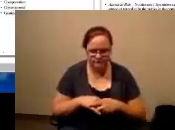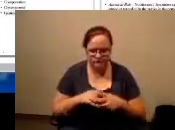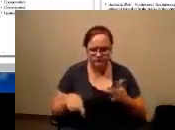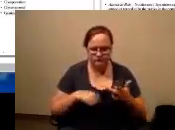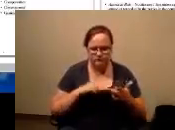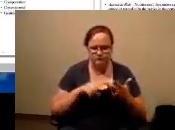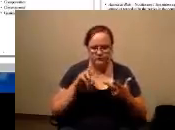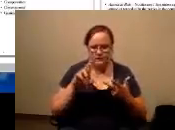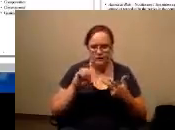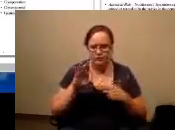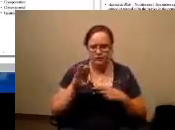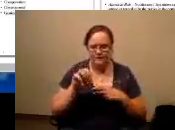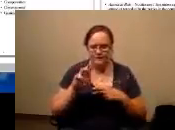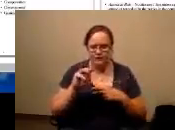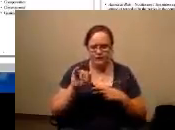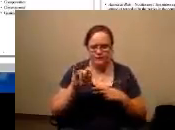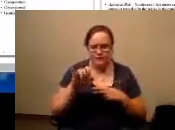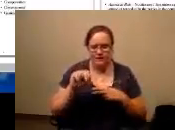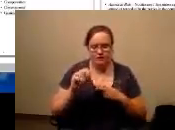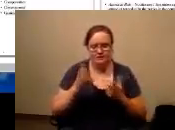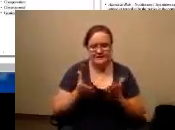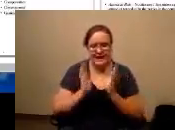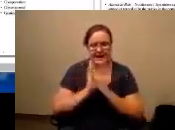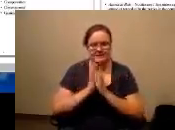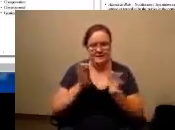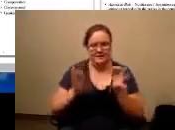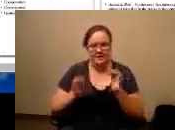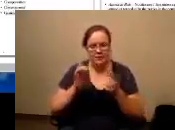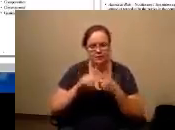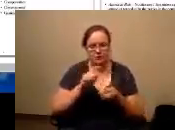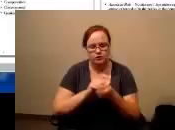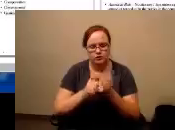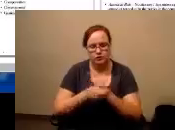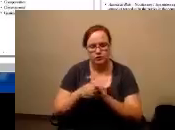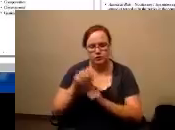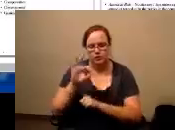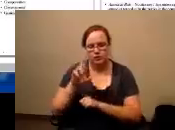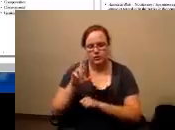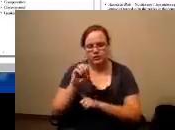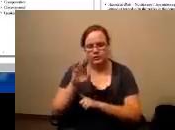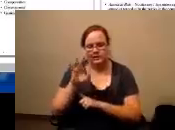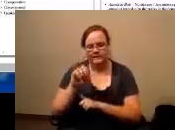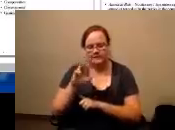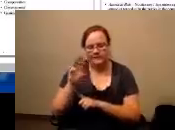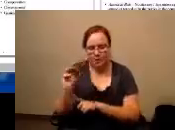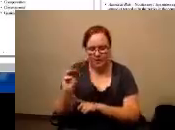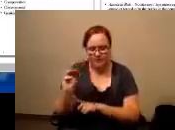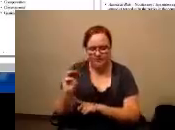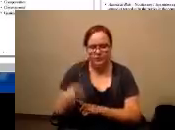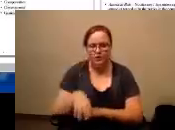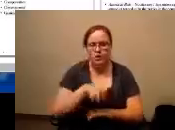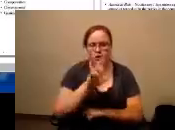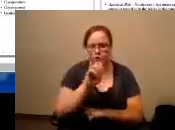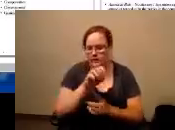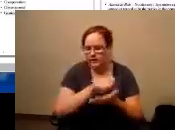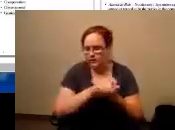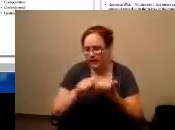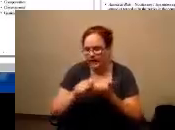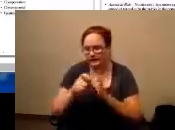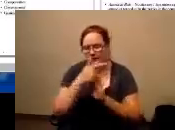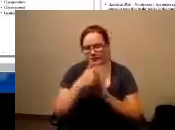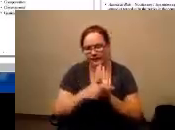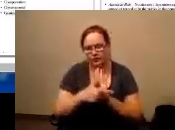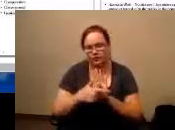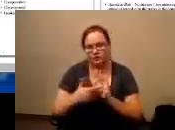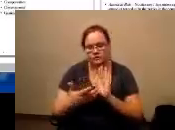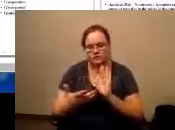Reformation is asking the court to reform or rewrite a legal document, typically a